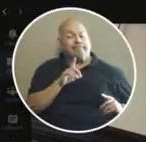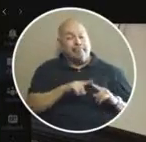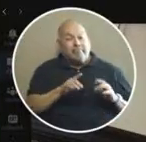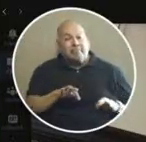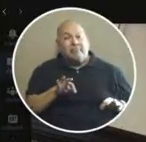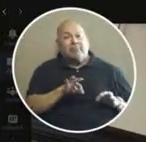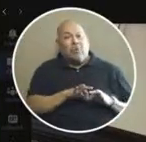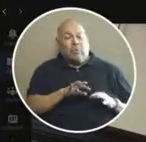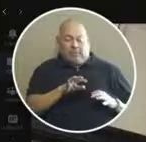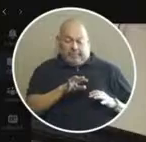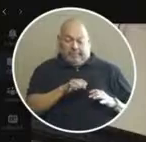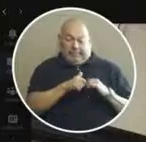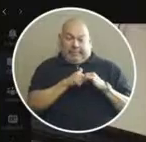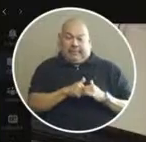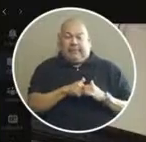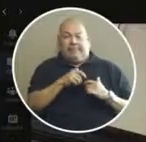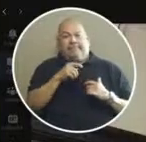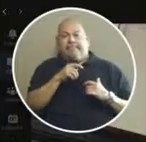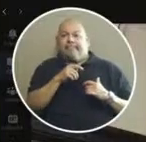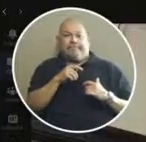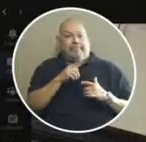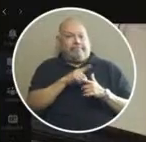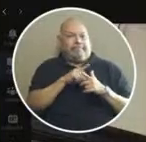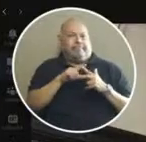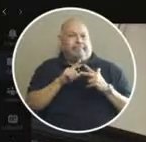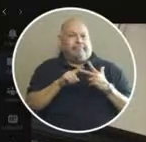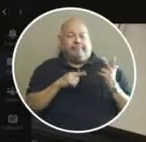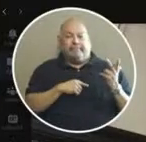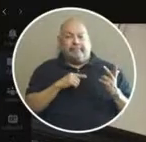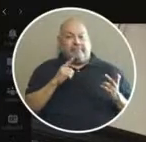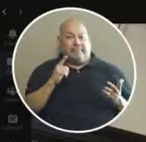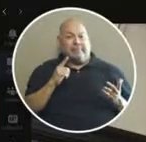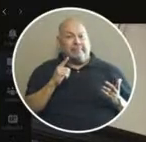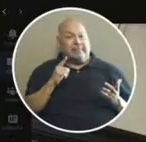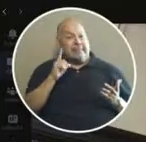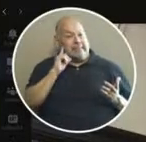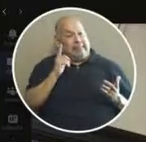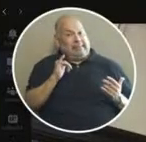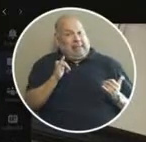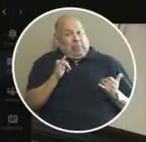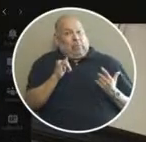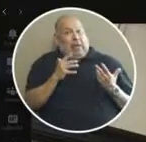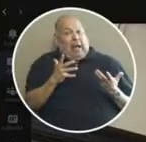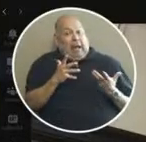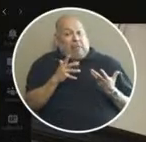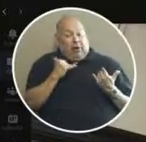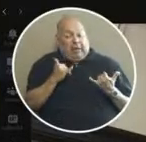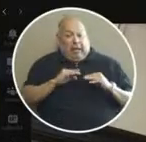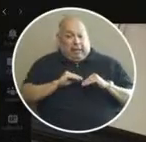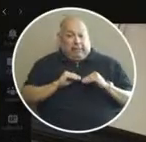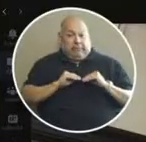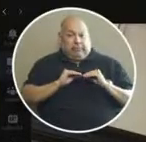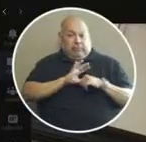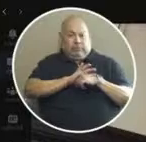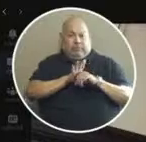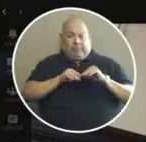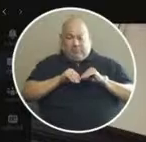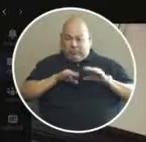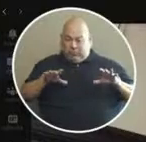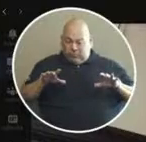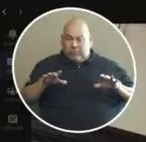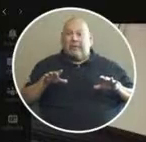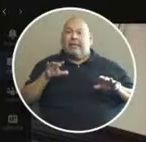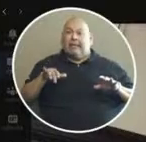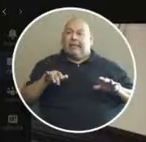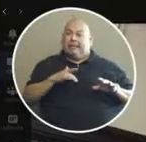it's going to be awfully hard. It seems like the spread that we have, and Dr. Ocarranza can